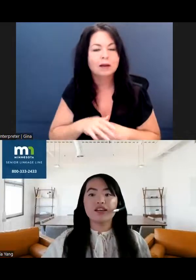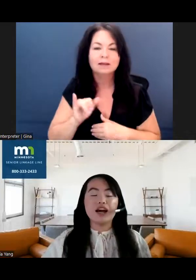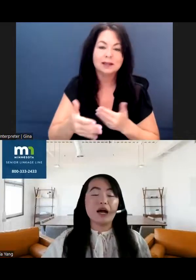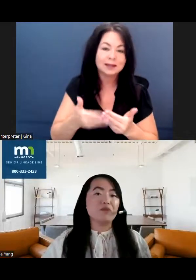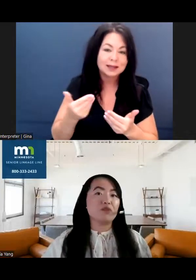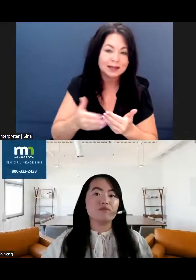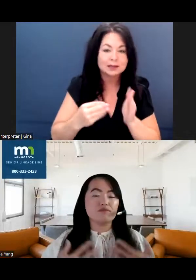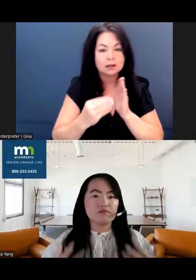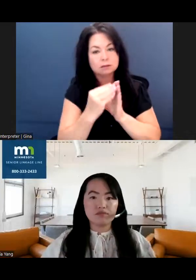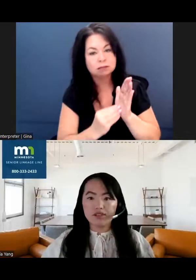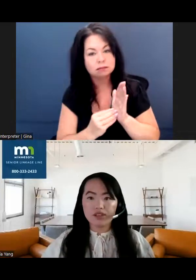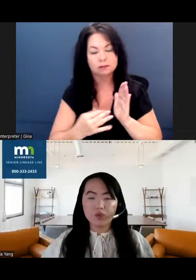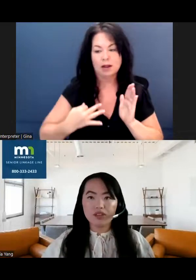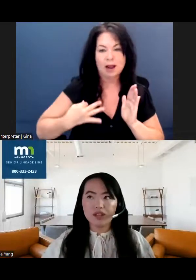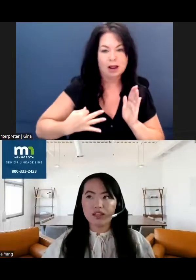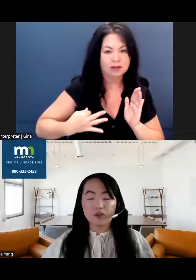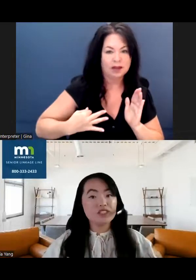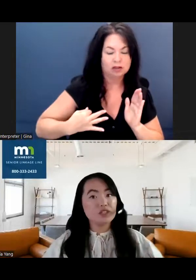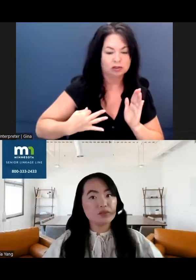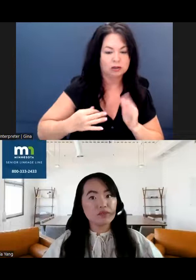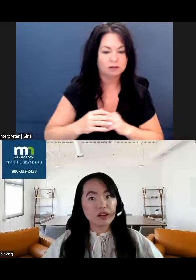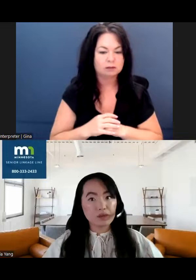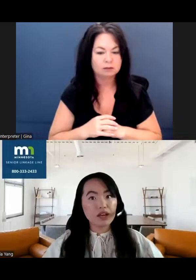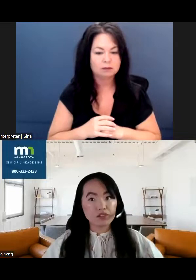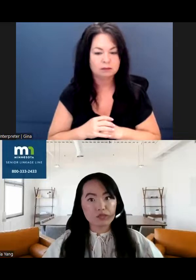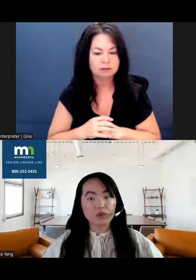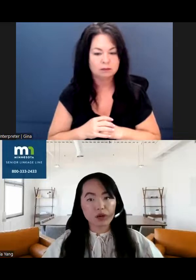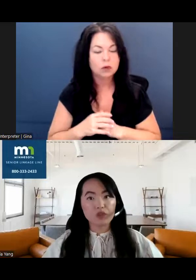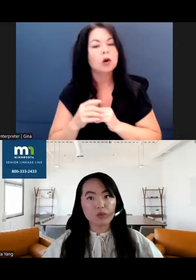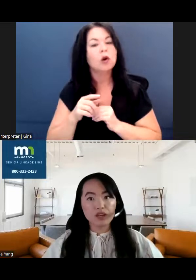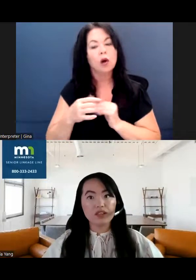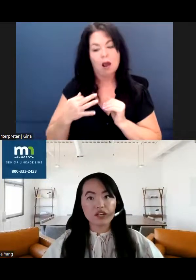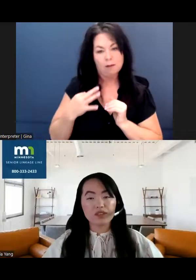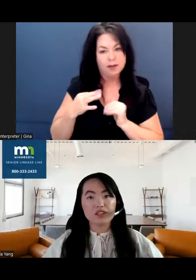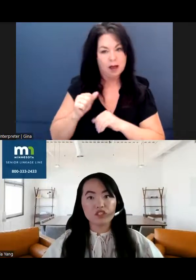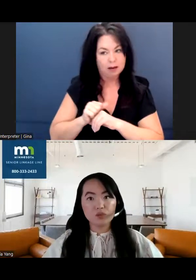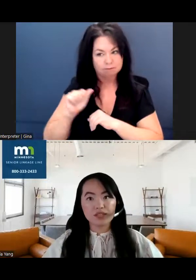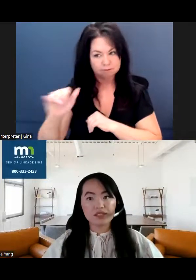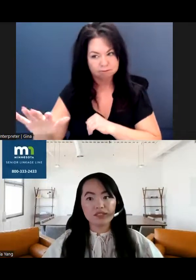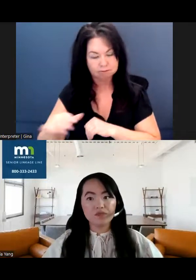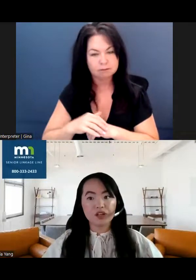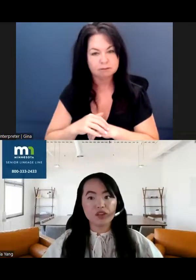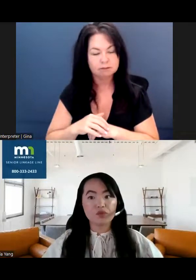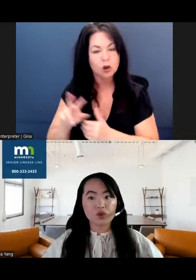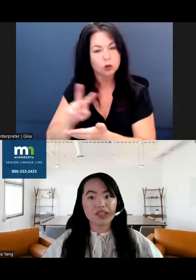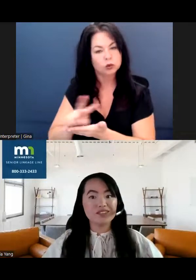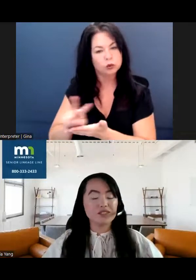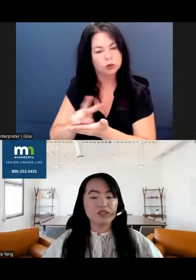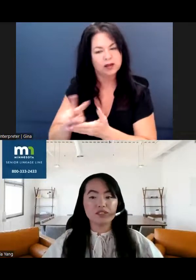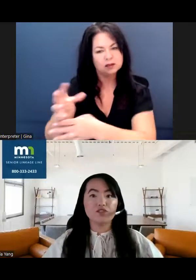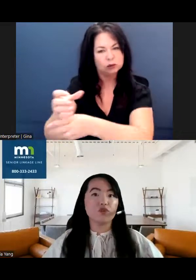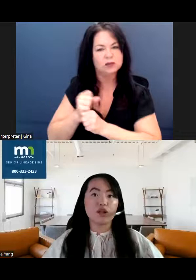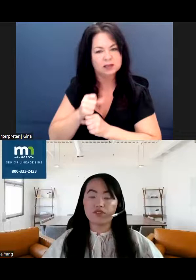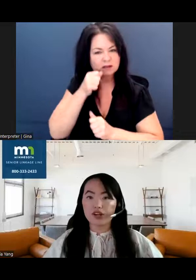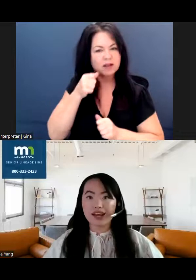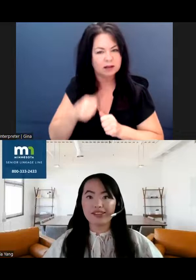and you will get a letter once you apply for this program. You will get a letter within 2 weeks of enrolling to